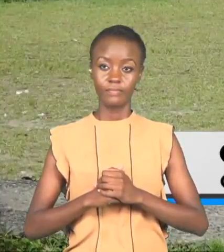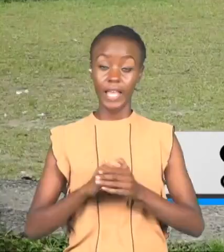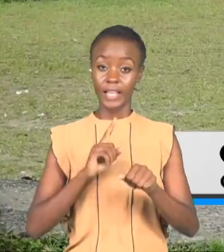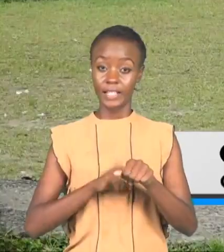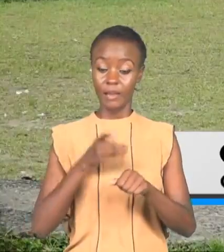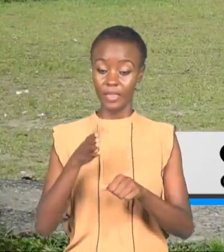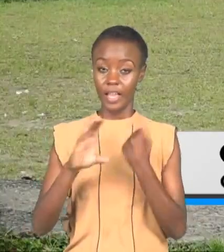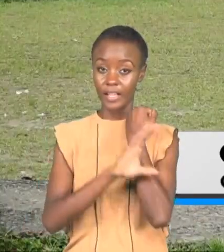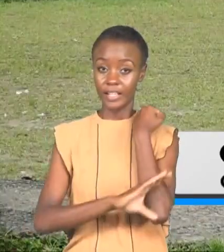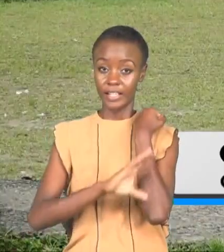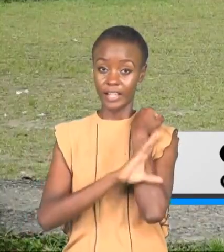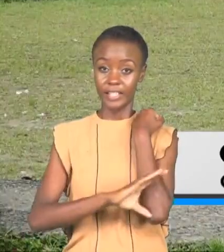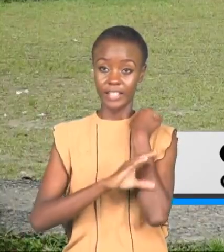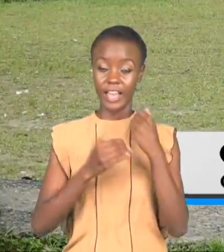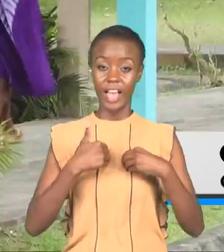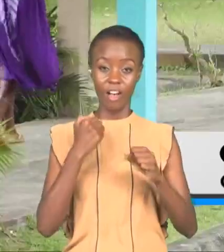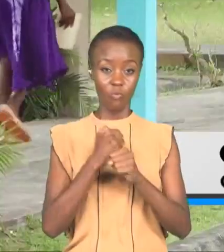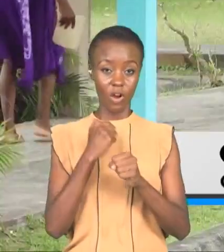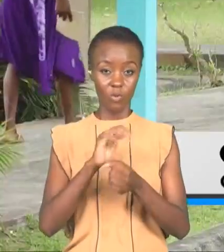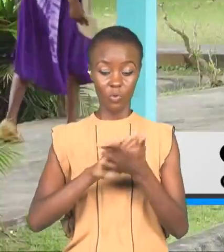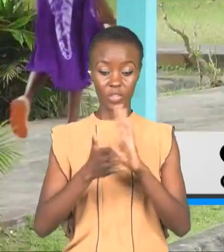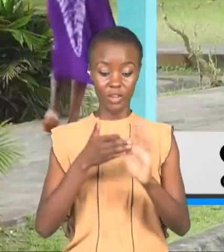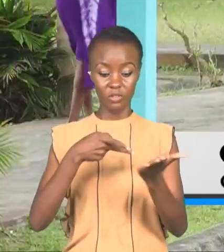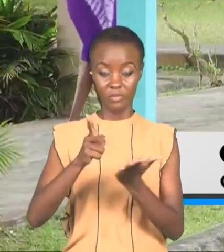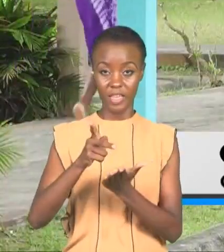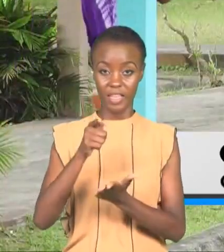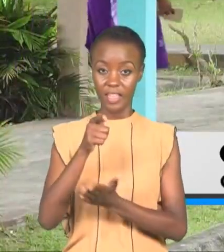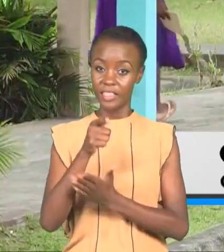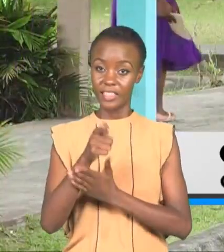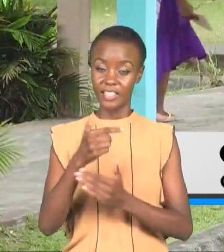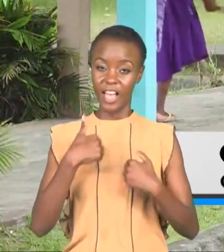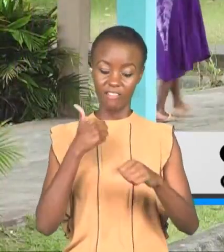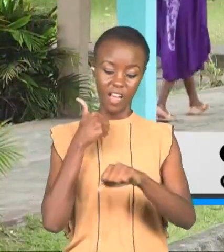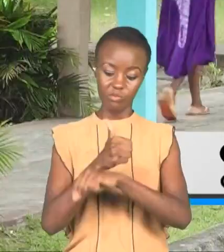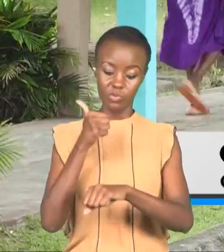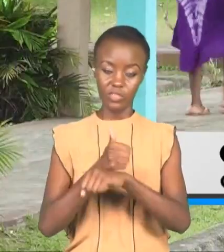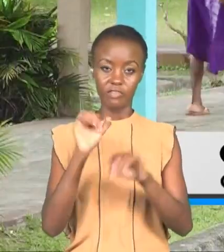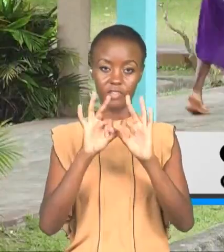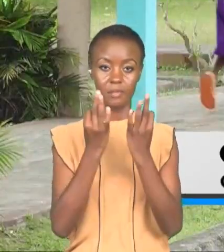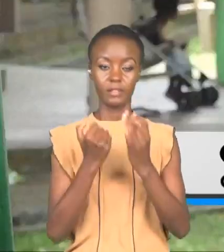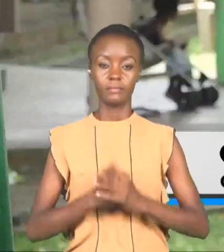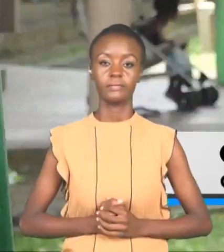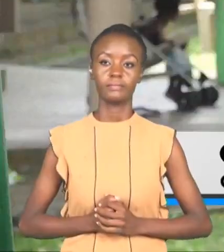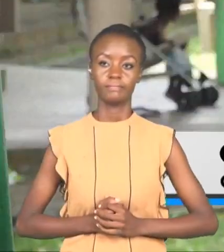Gabon, the trafficked girls are sold to work without pay, often as maids with abusive families.